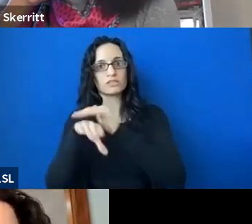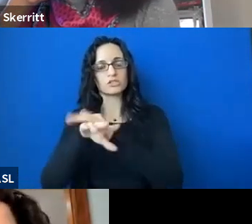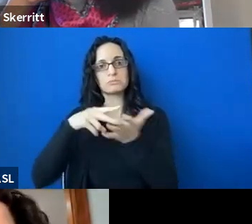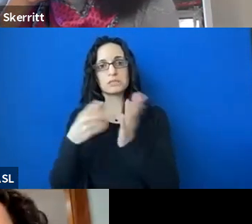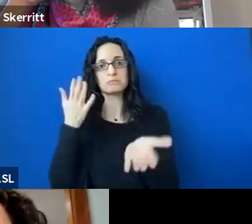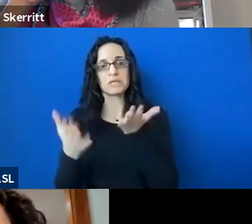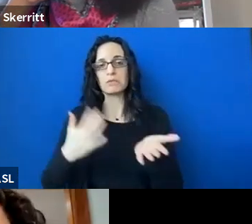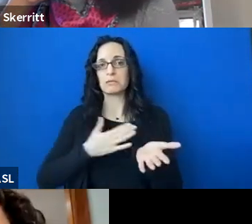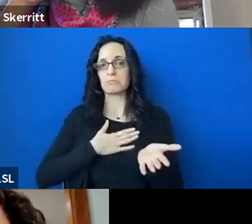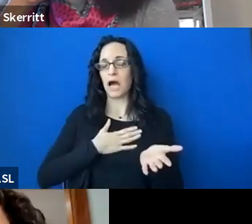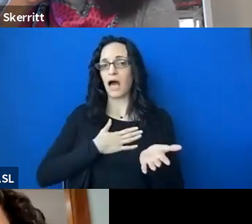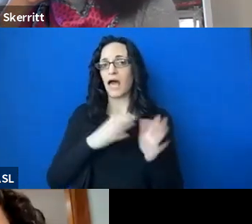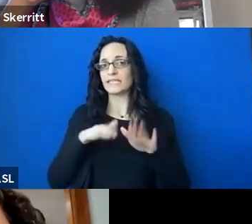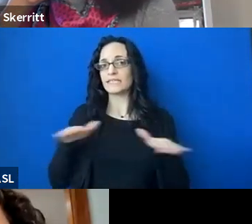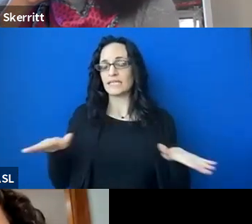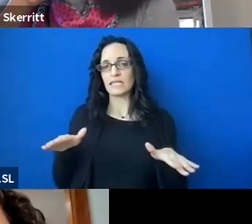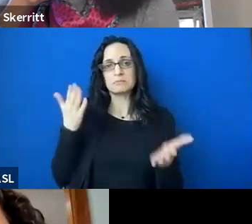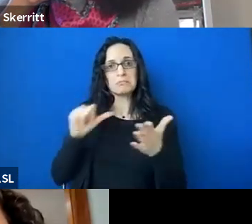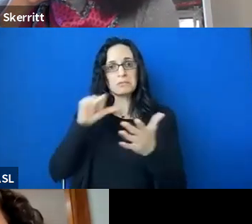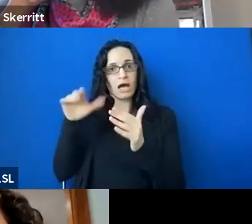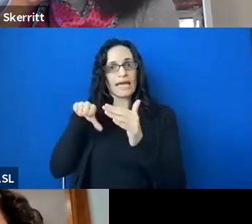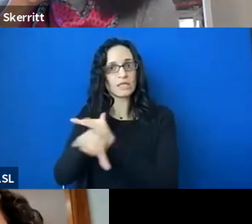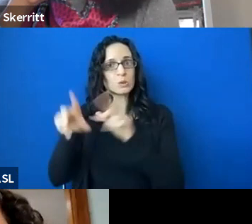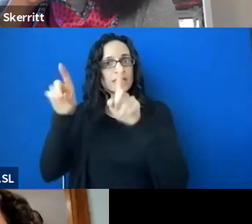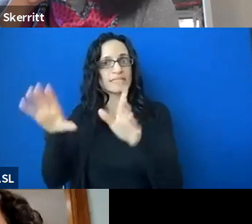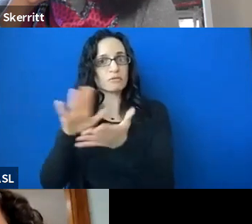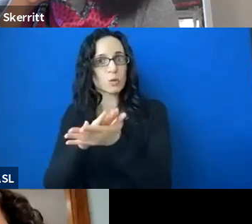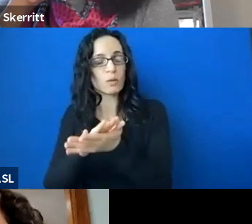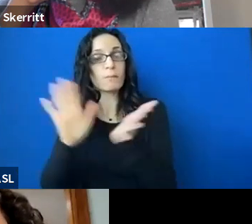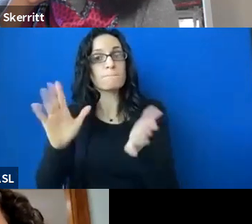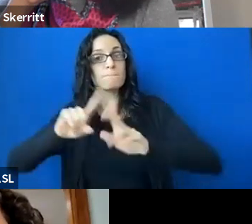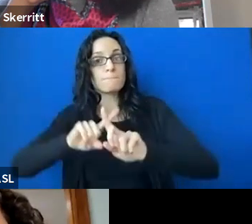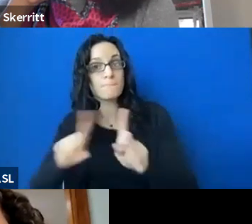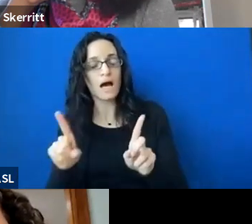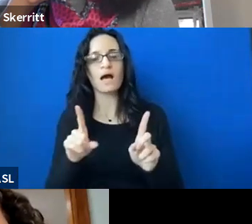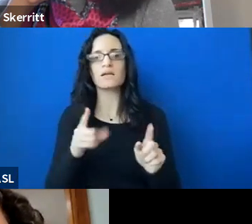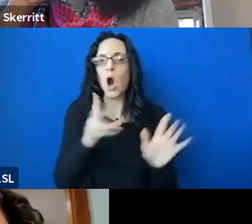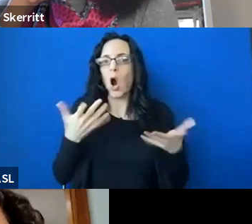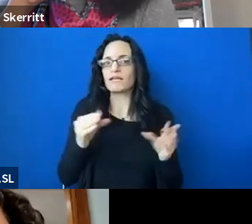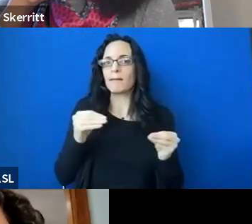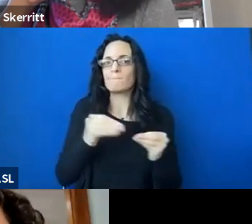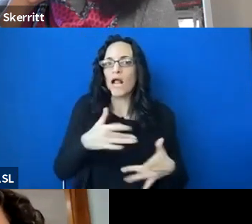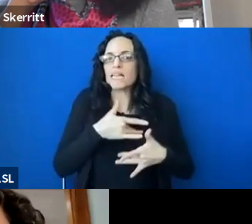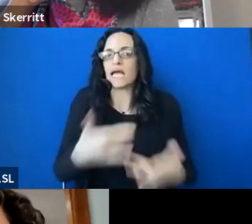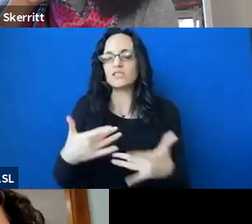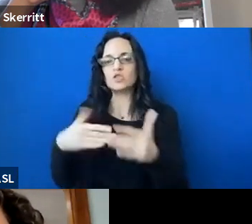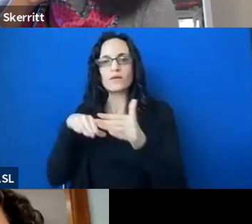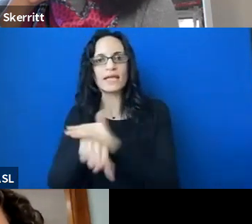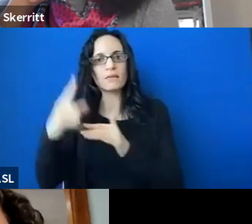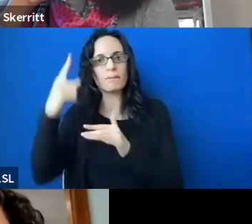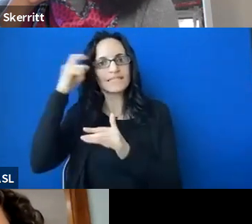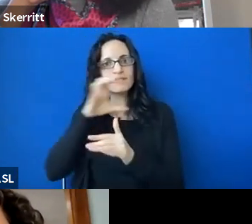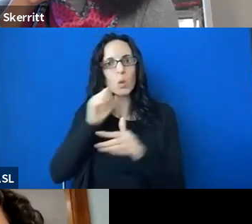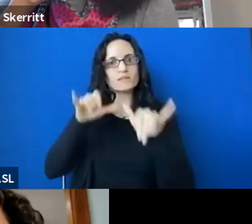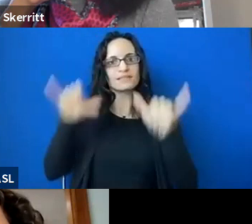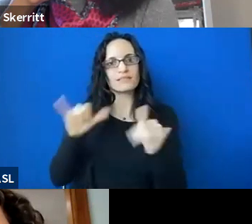kids will receive invitations to these schools. But the fact that they had been more likely to under the previous system is exactly why